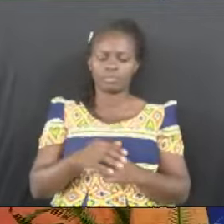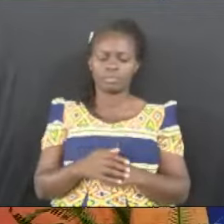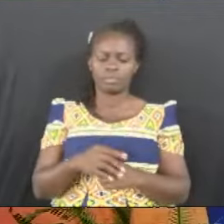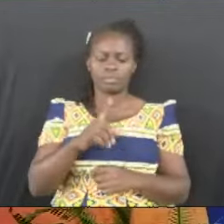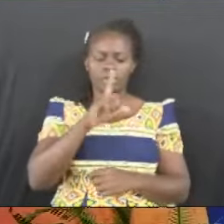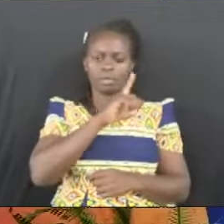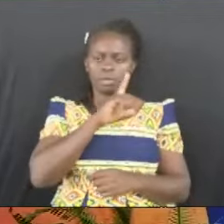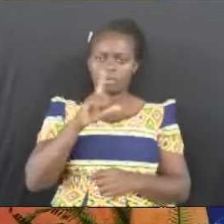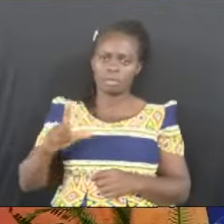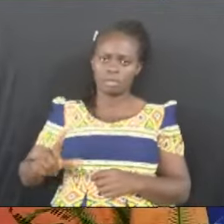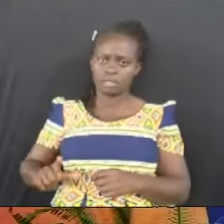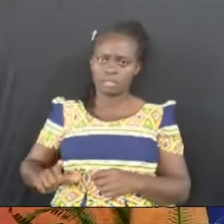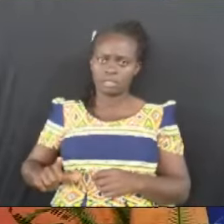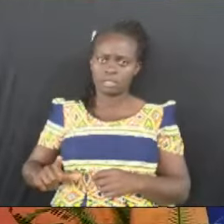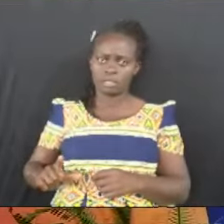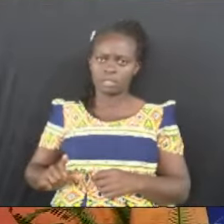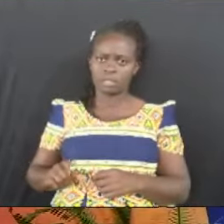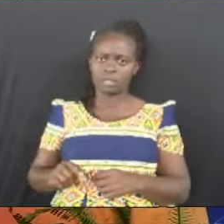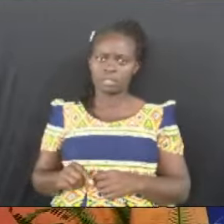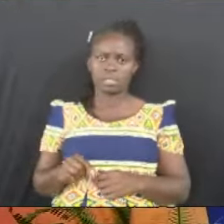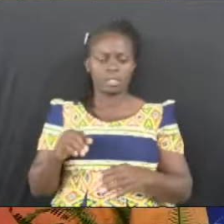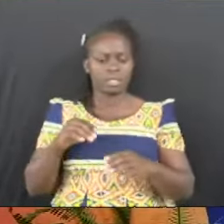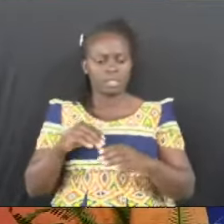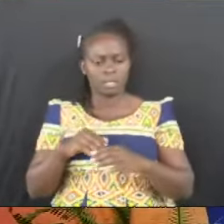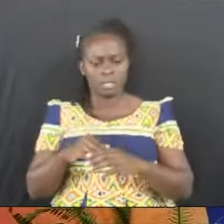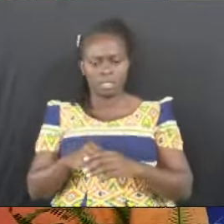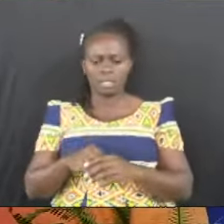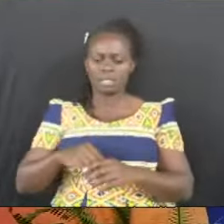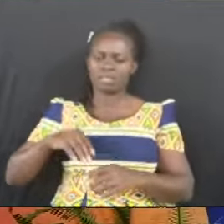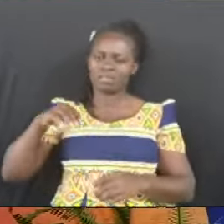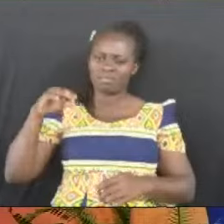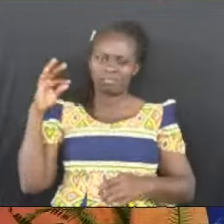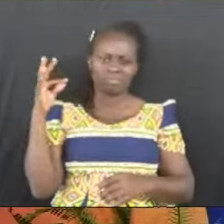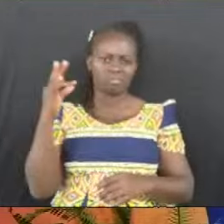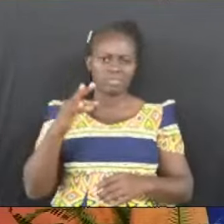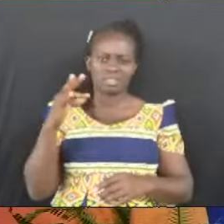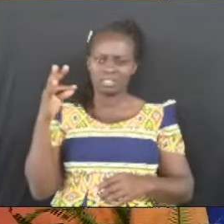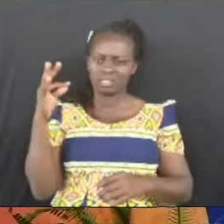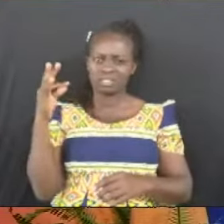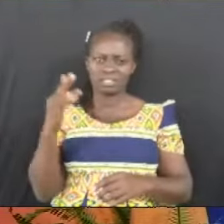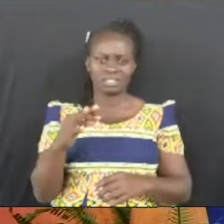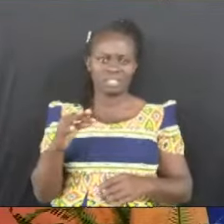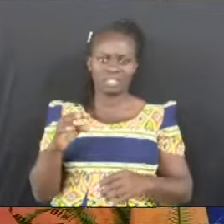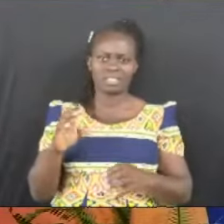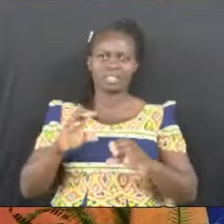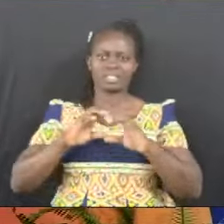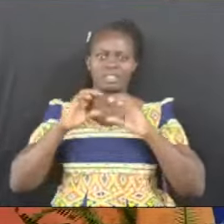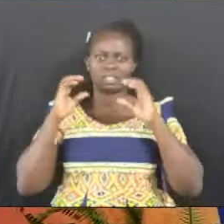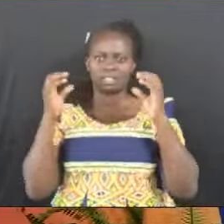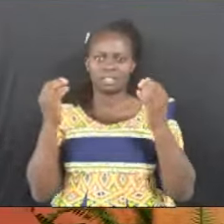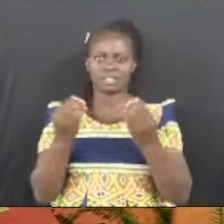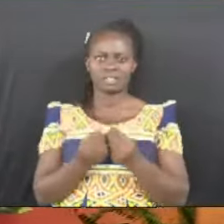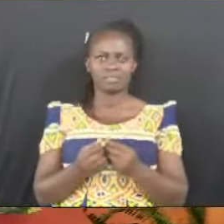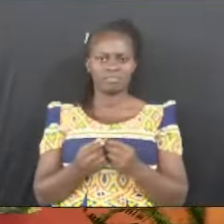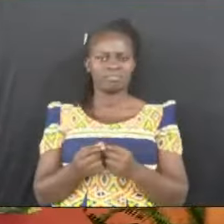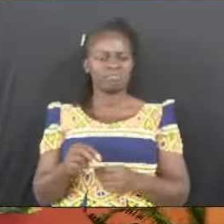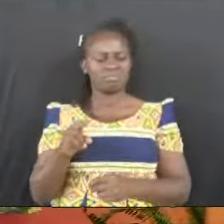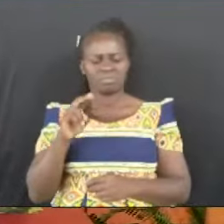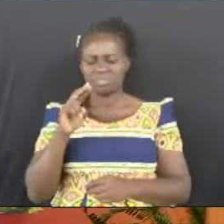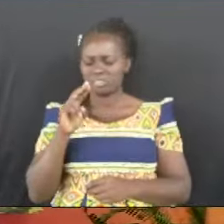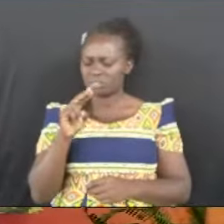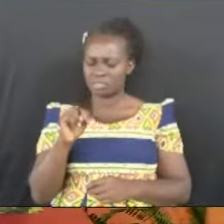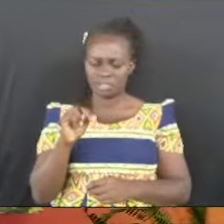Not in a theological seminary class, not in a scholarly